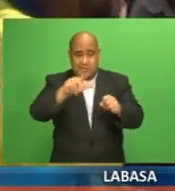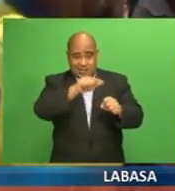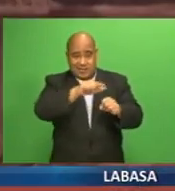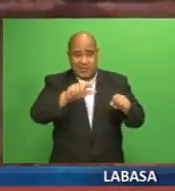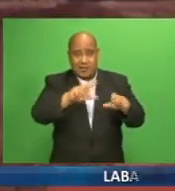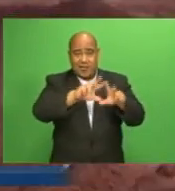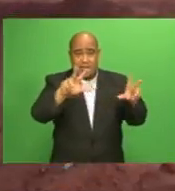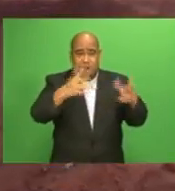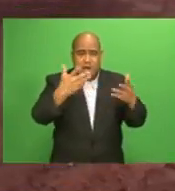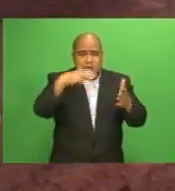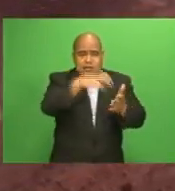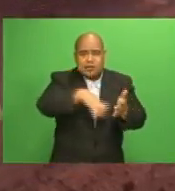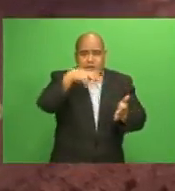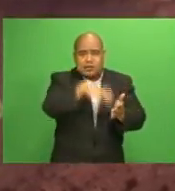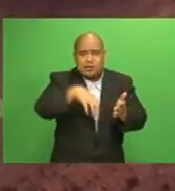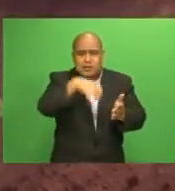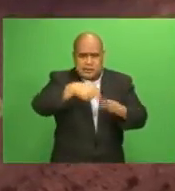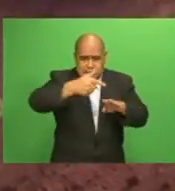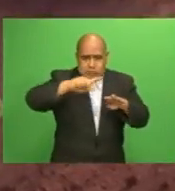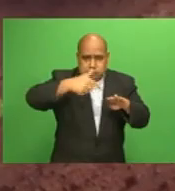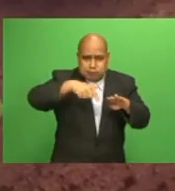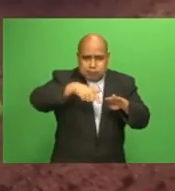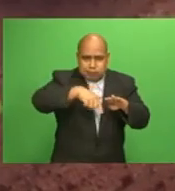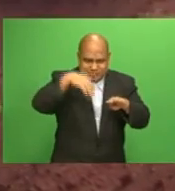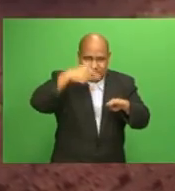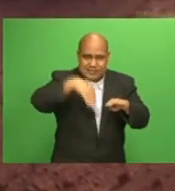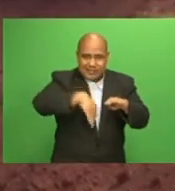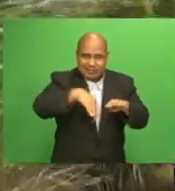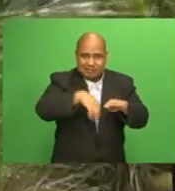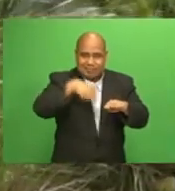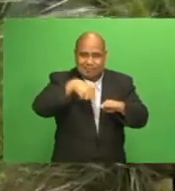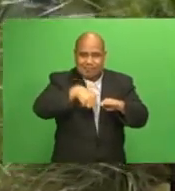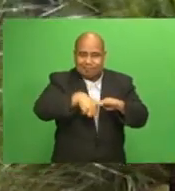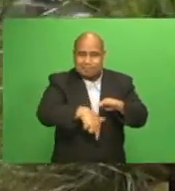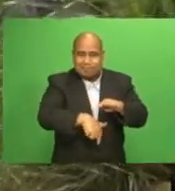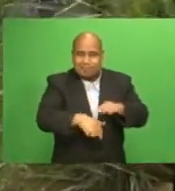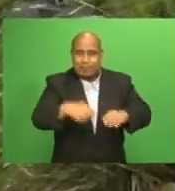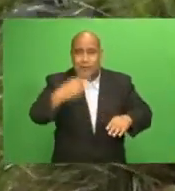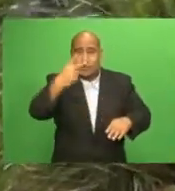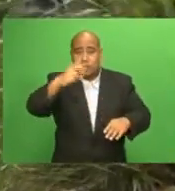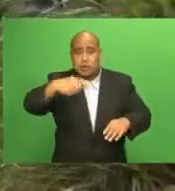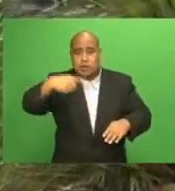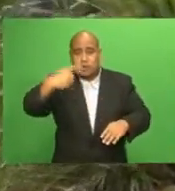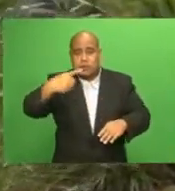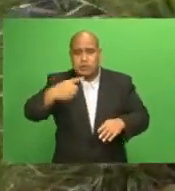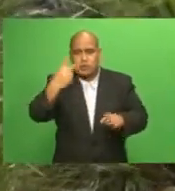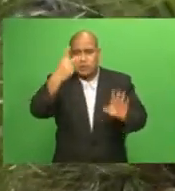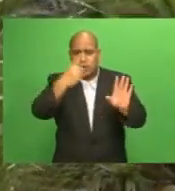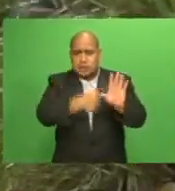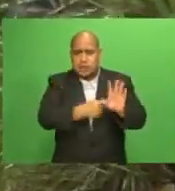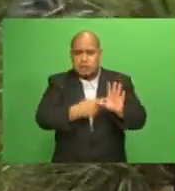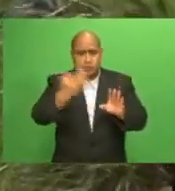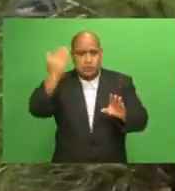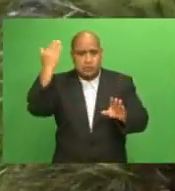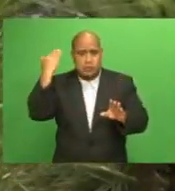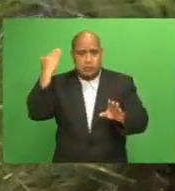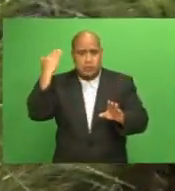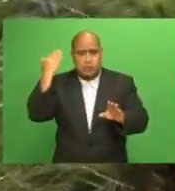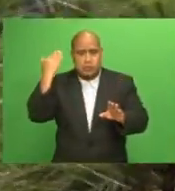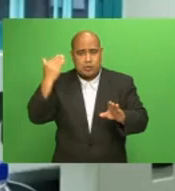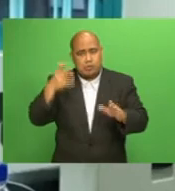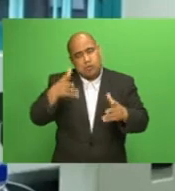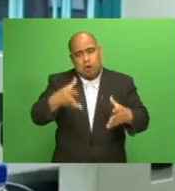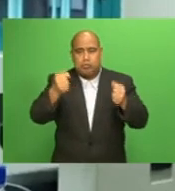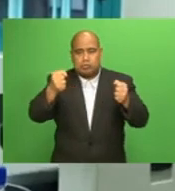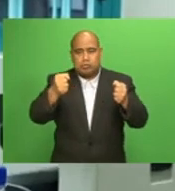in 2011. 2 years ago, the company ceased the mining operations and has since rehabilitated the mined